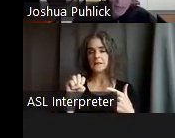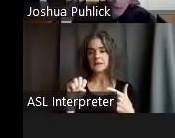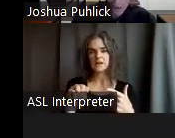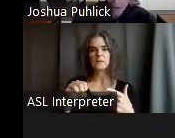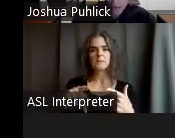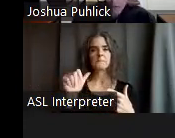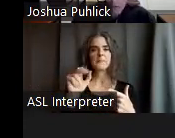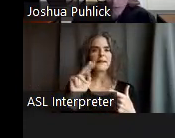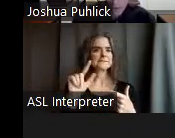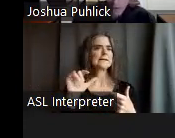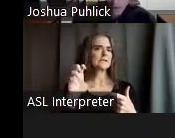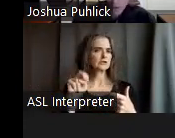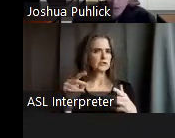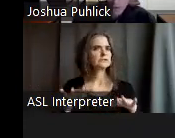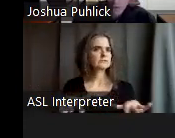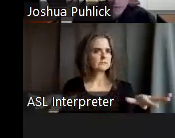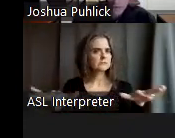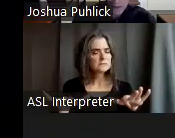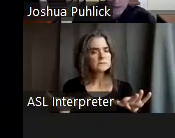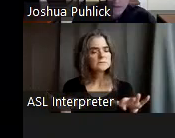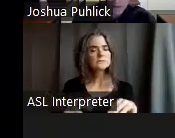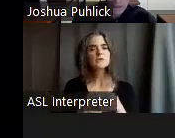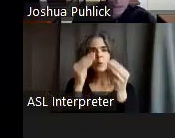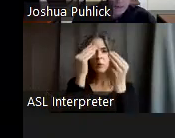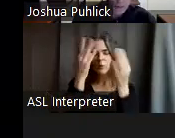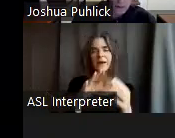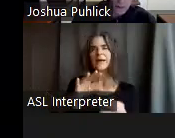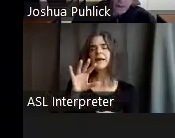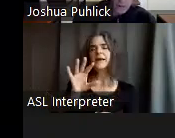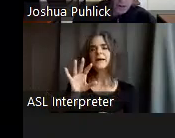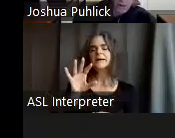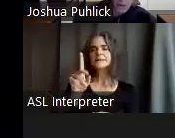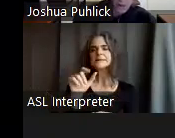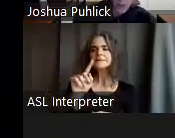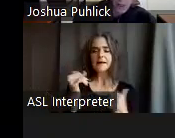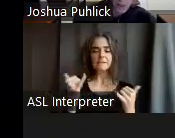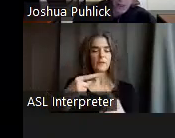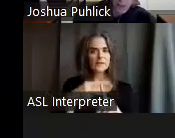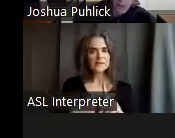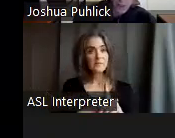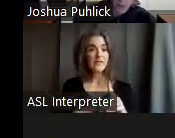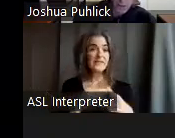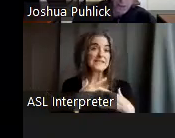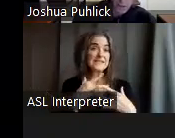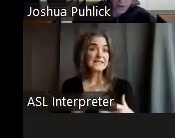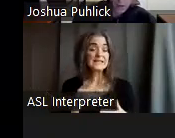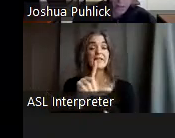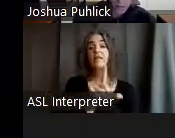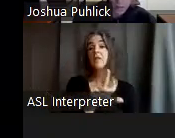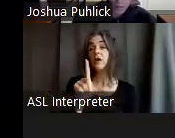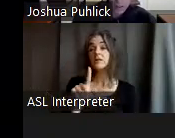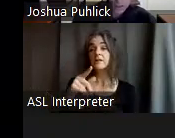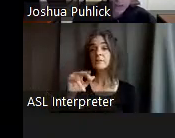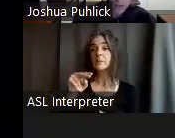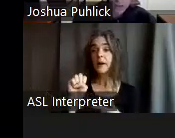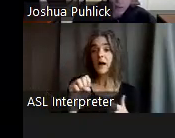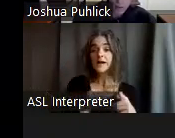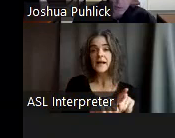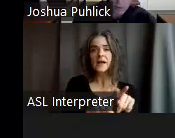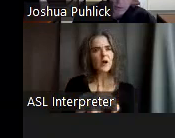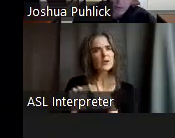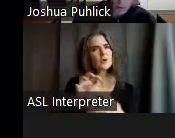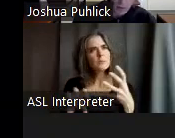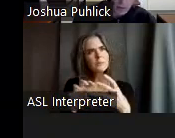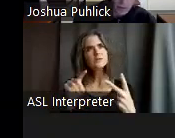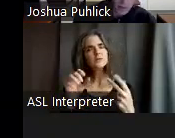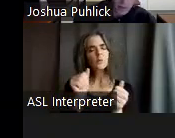FIA data through this month indicate that longleaf pine and longleaf pine in mixture with